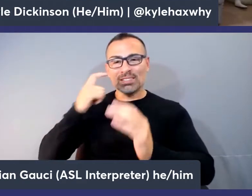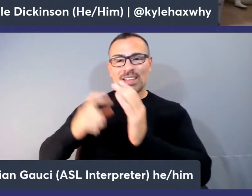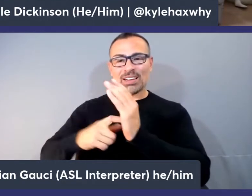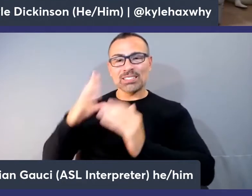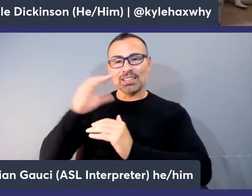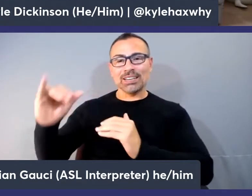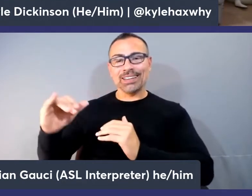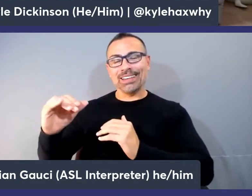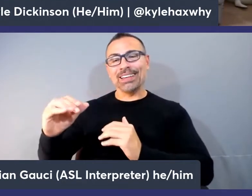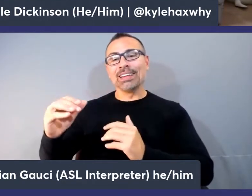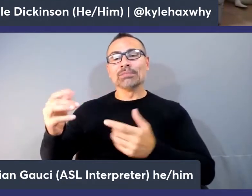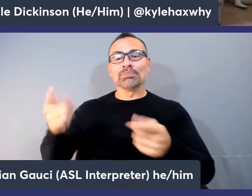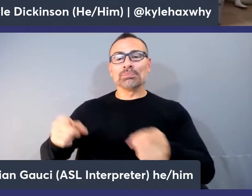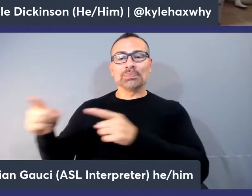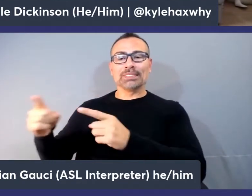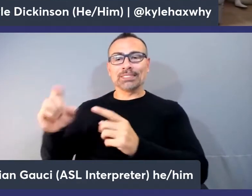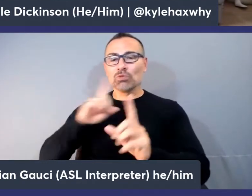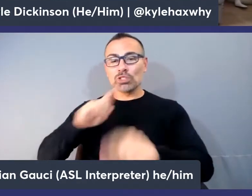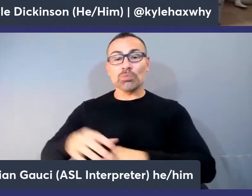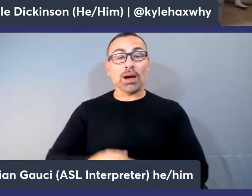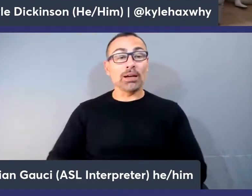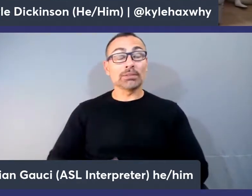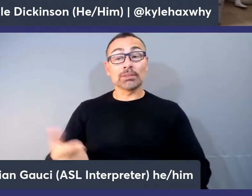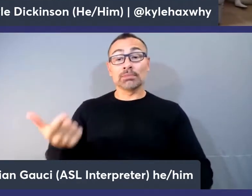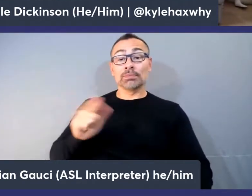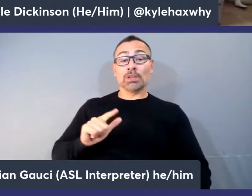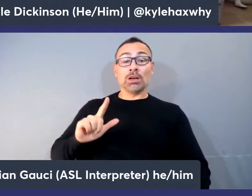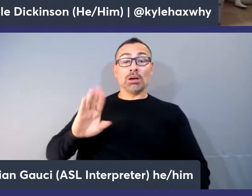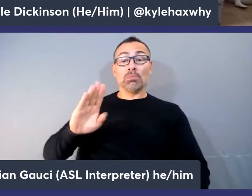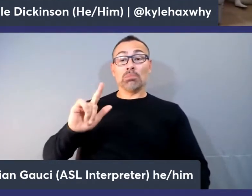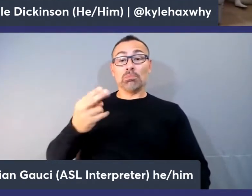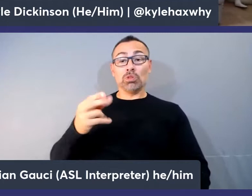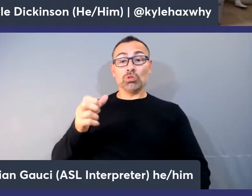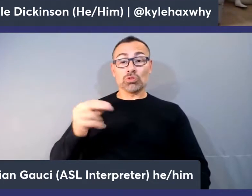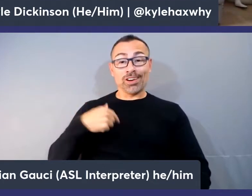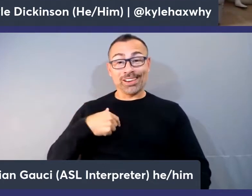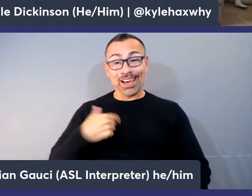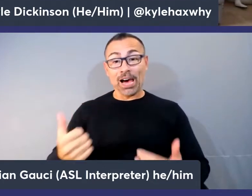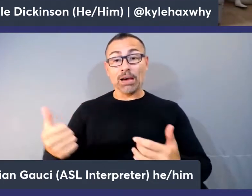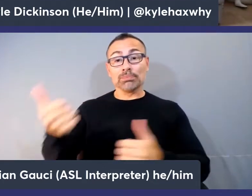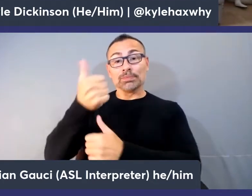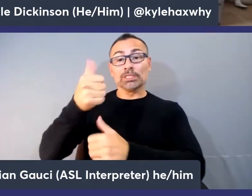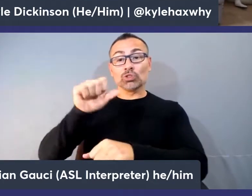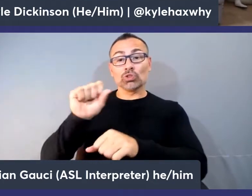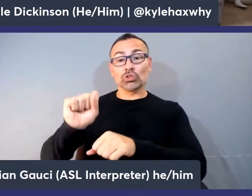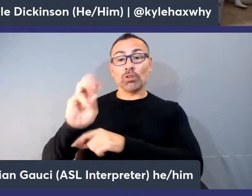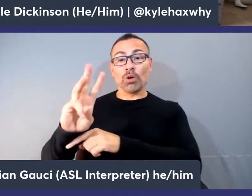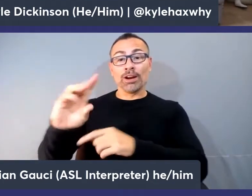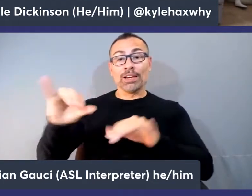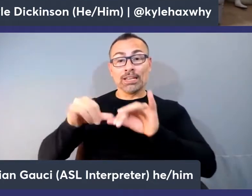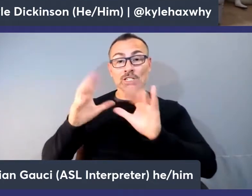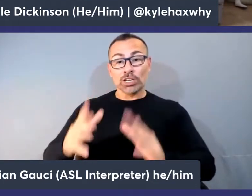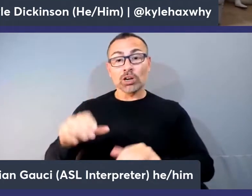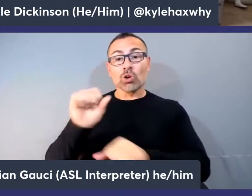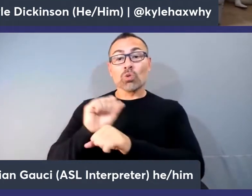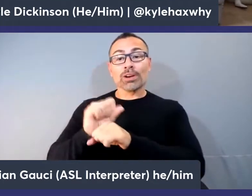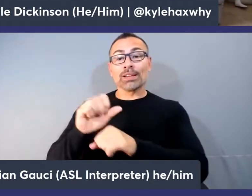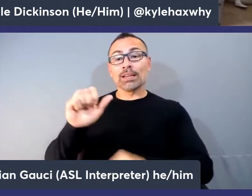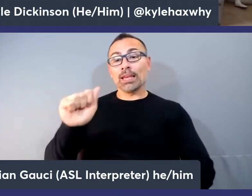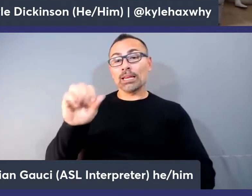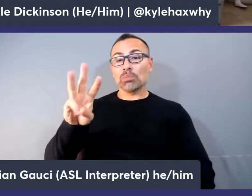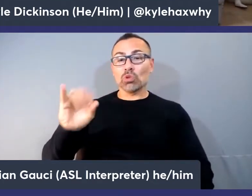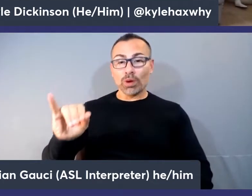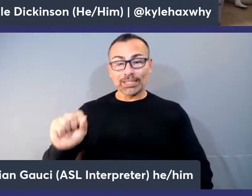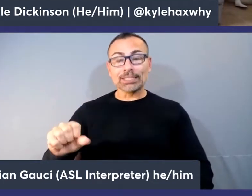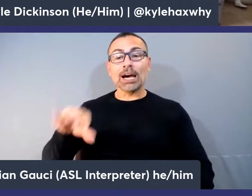I'm a senior software development engineer working in AWS IoT. I've been working as a software engineer in AWS for over 6 years